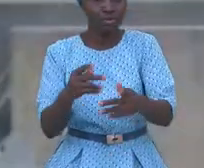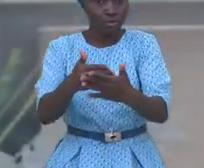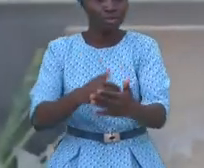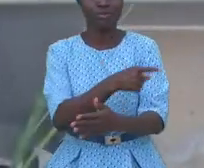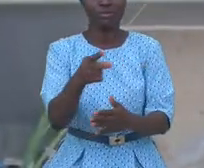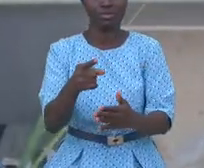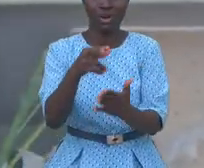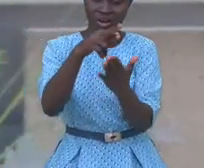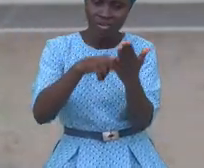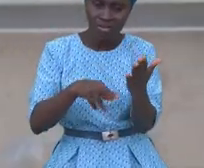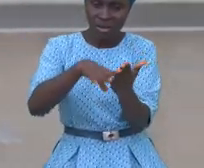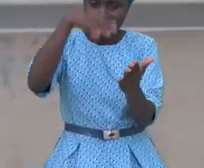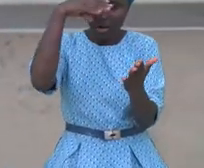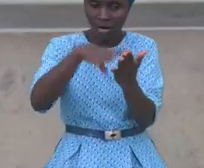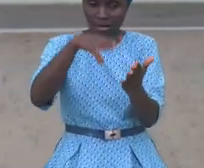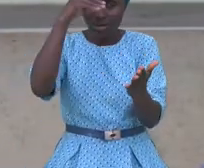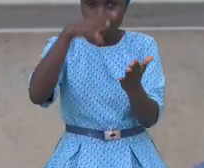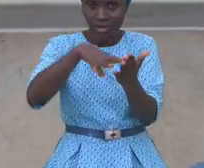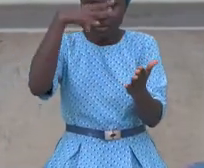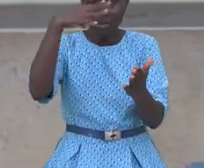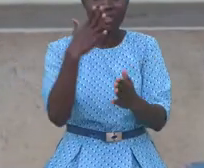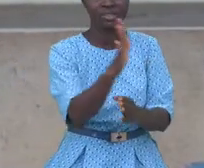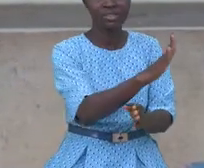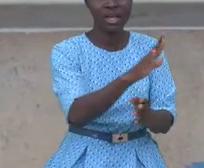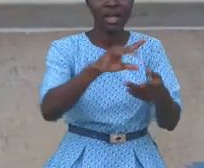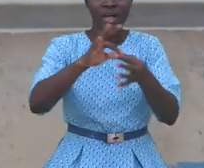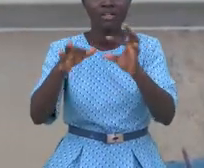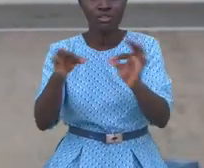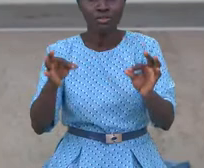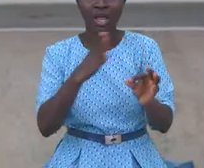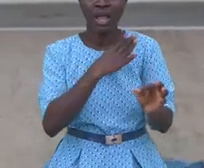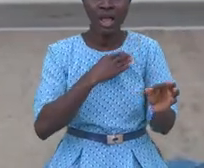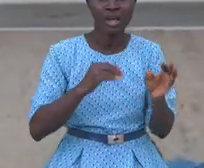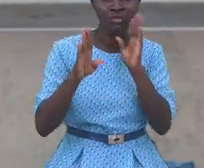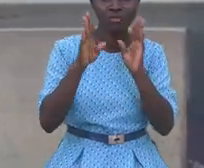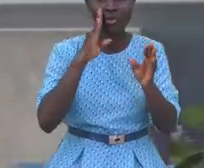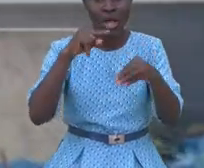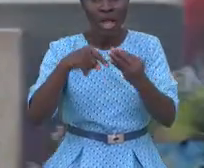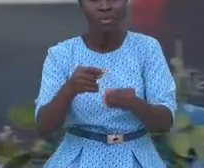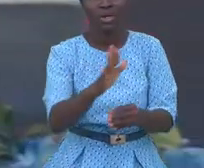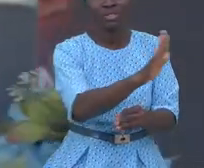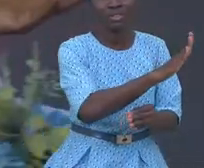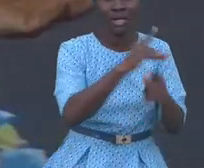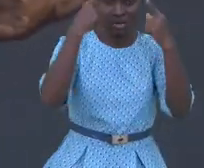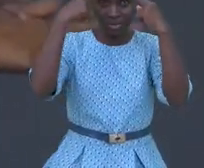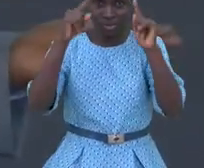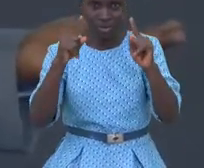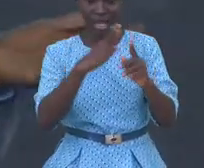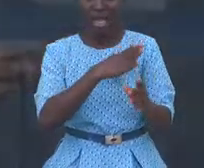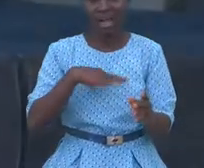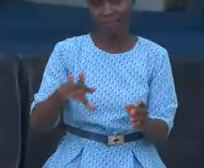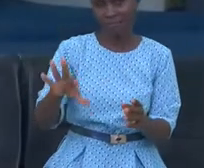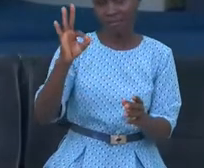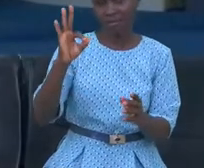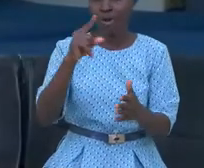story. Talk about their achievement and find out what did they do to get to